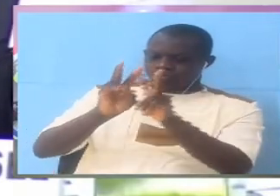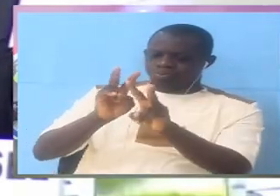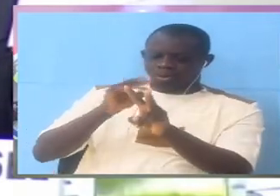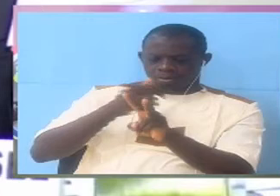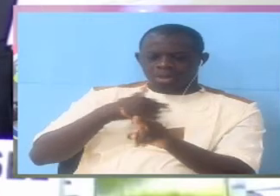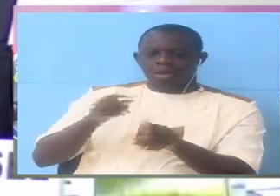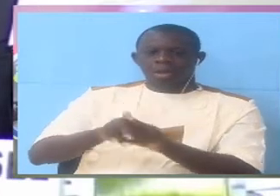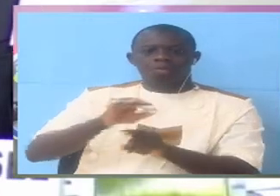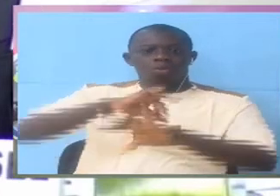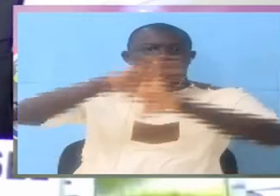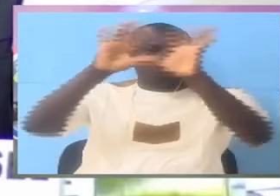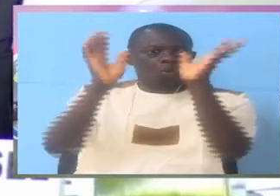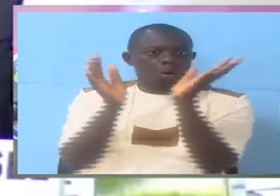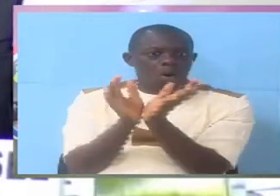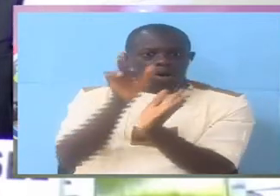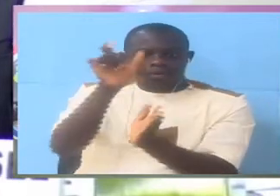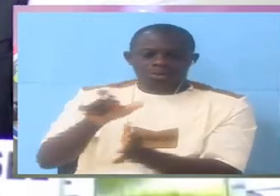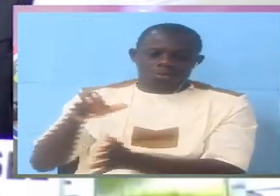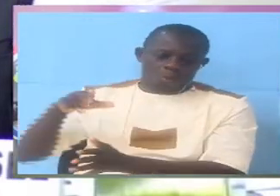walk. A